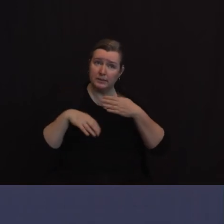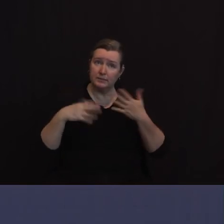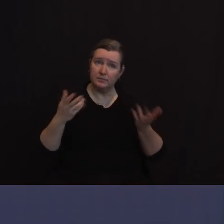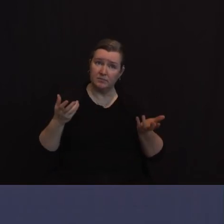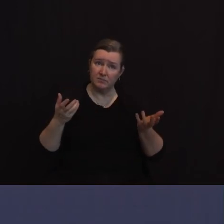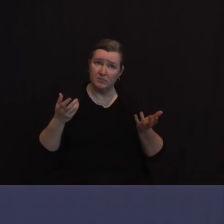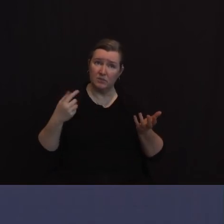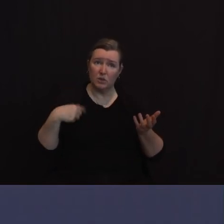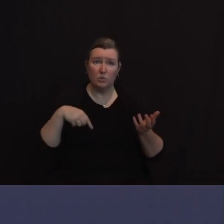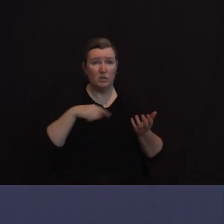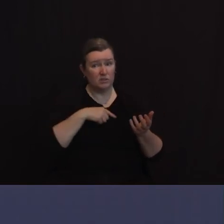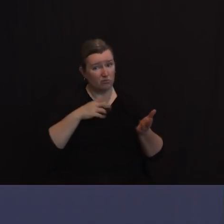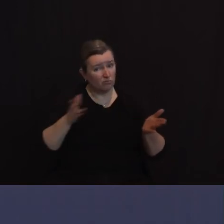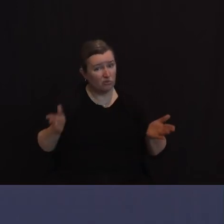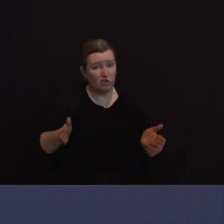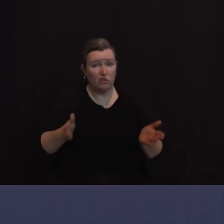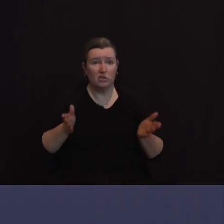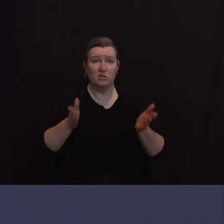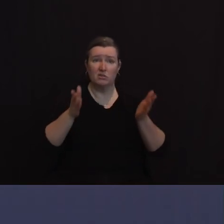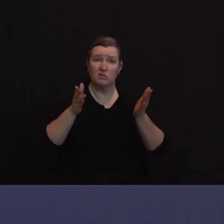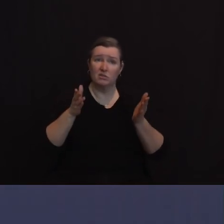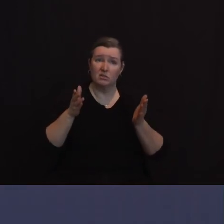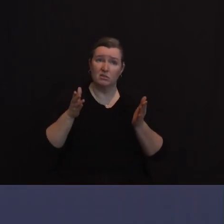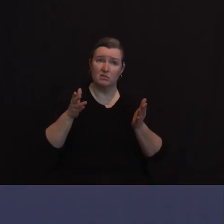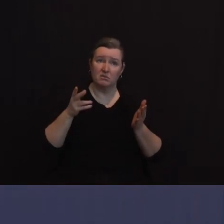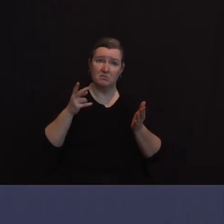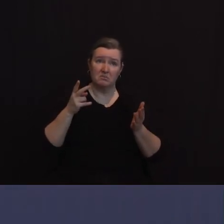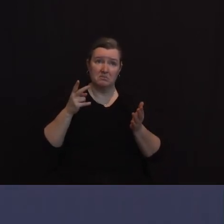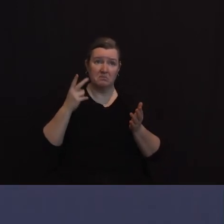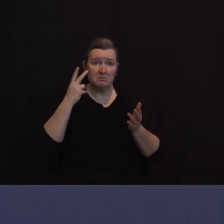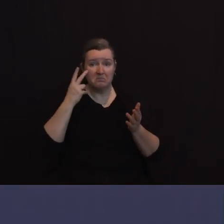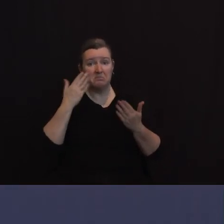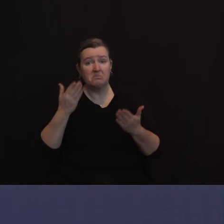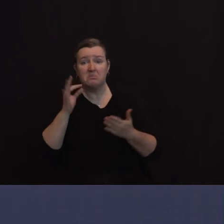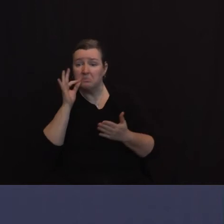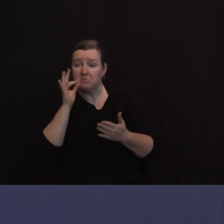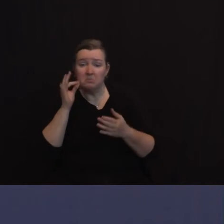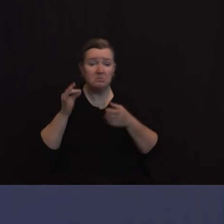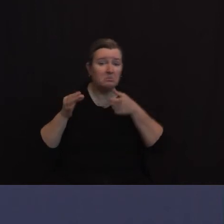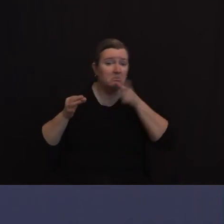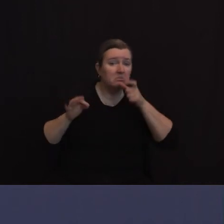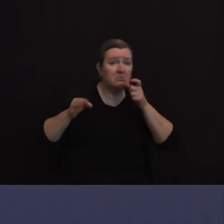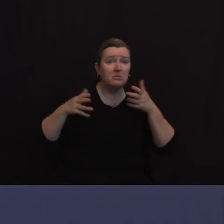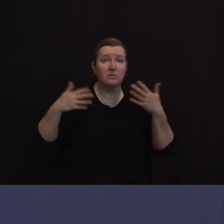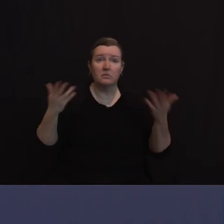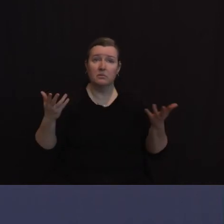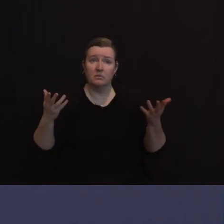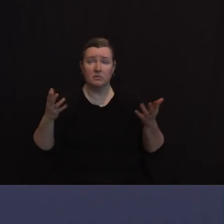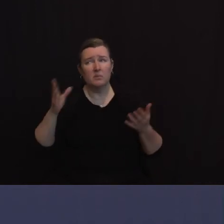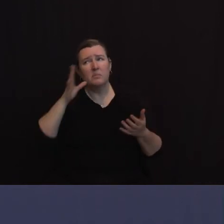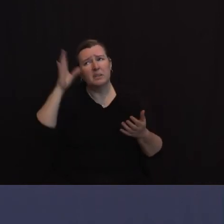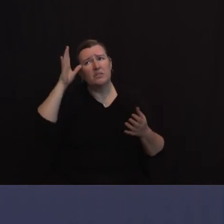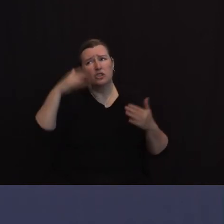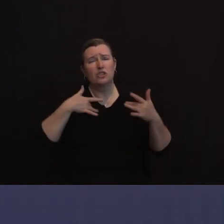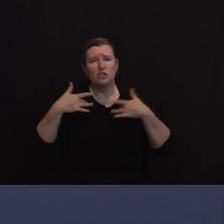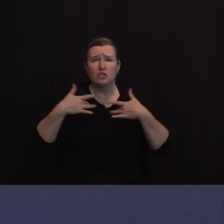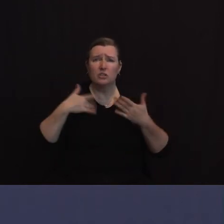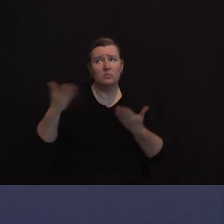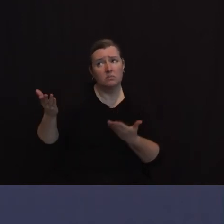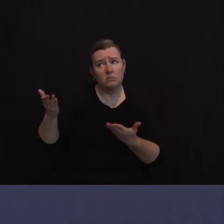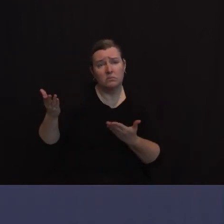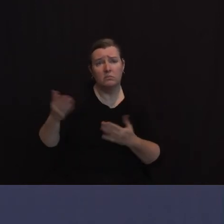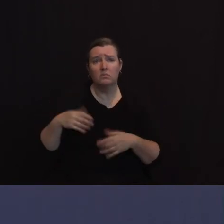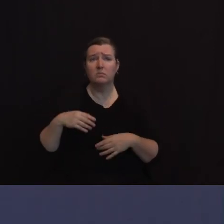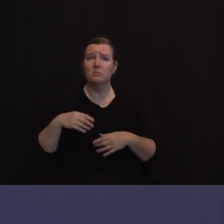test the limits and go ahead and do it? Parents, again, very concerned about this. Excuse me. If a police officer sees a